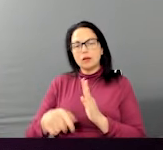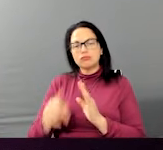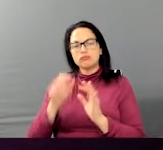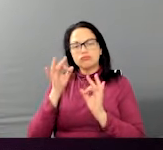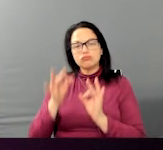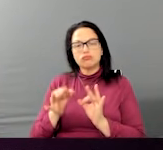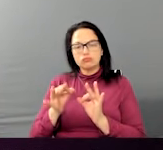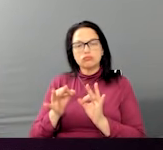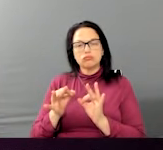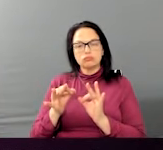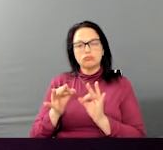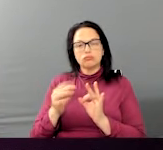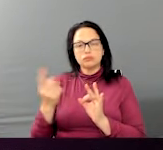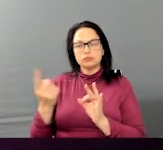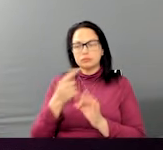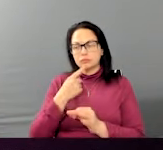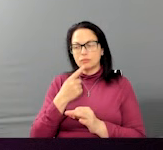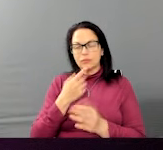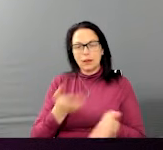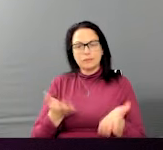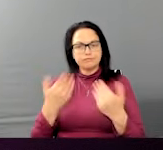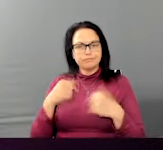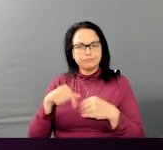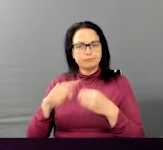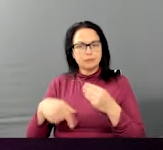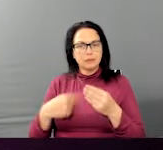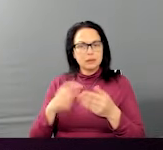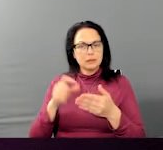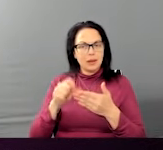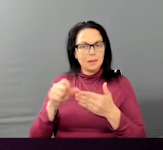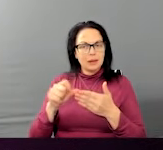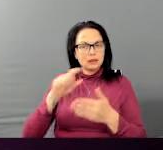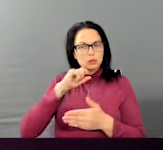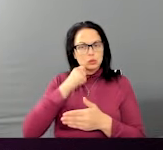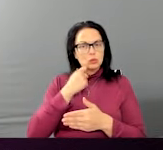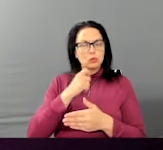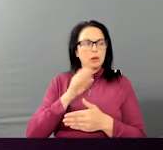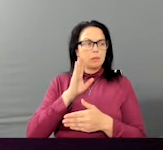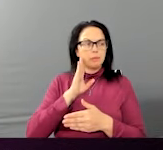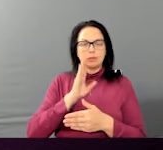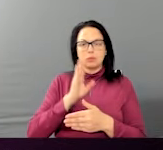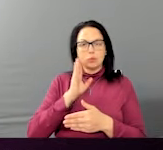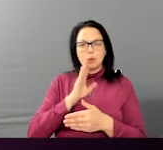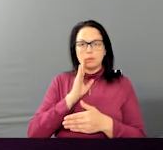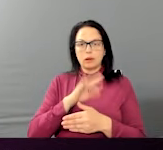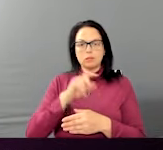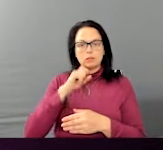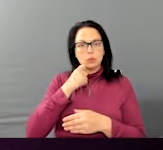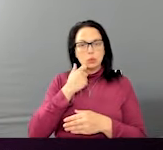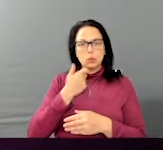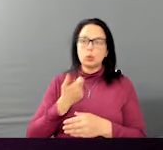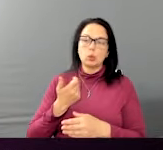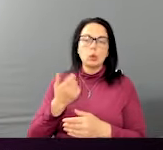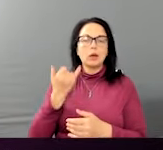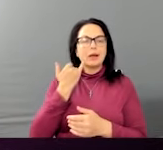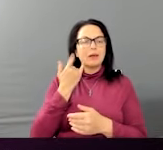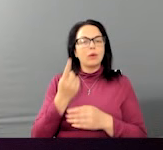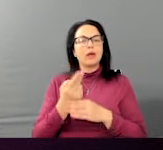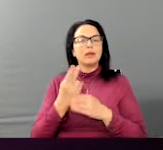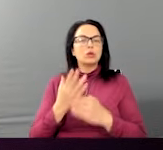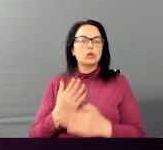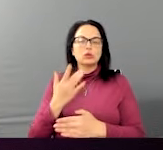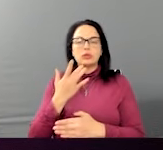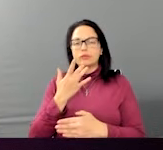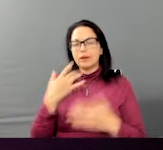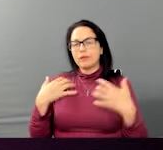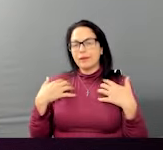somebody comes and says, hey, you know, this about page is pretty cool and all, it would be way cooler if we had like the user's favorite animal on the page. I